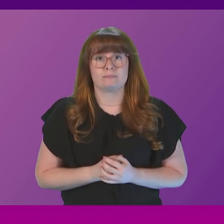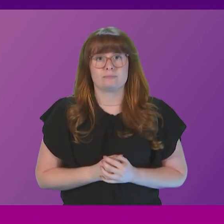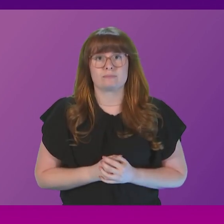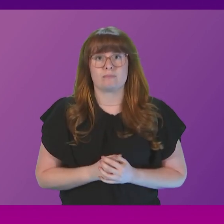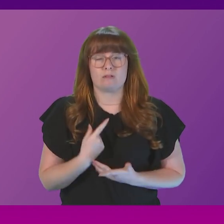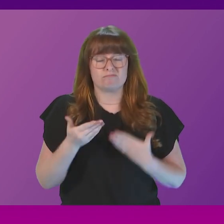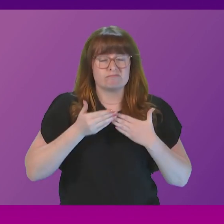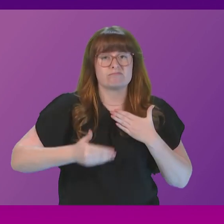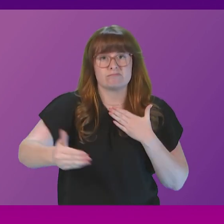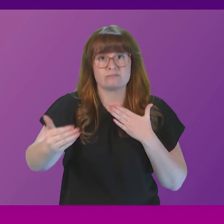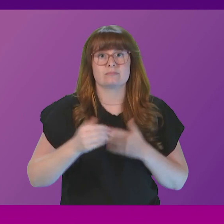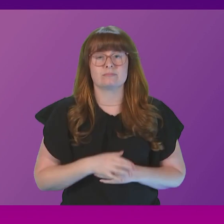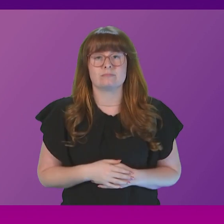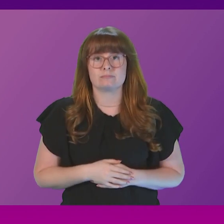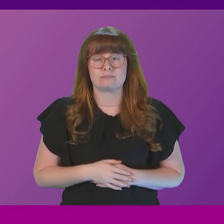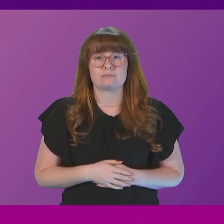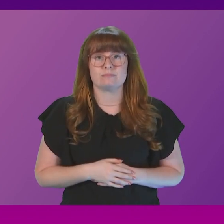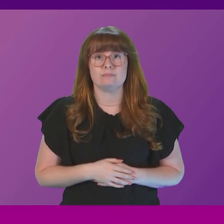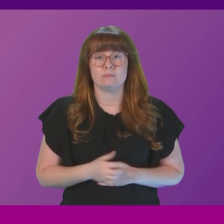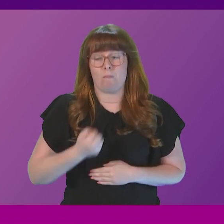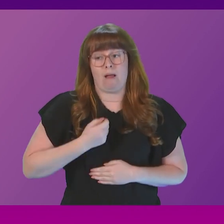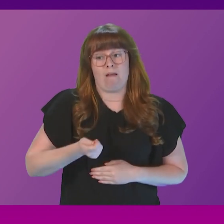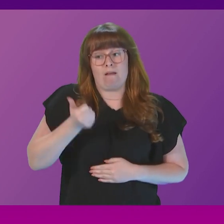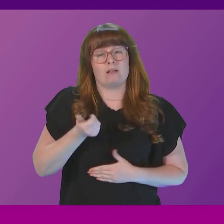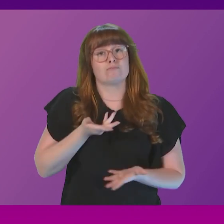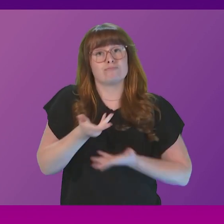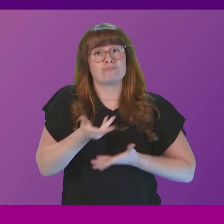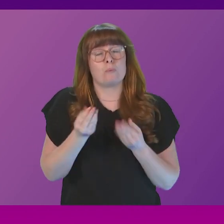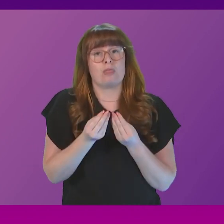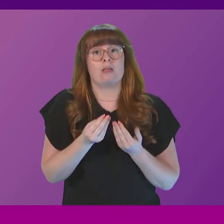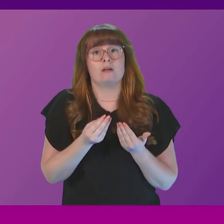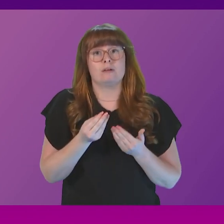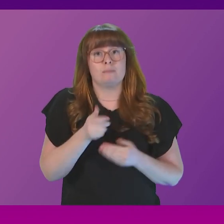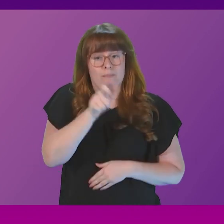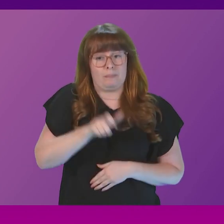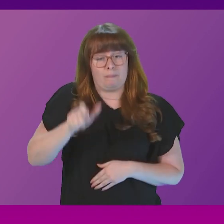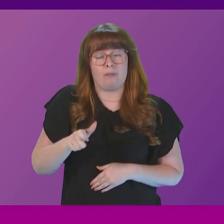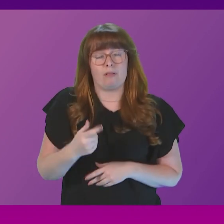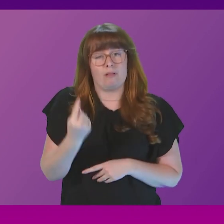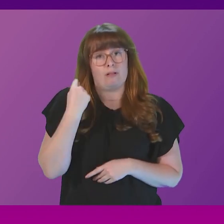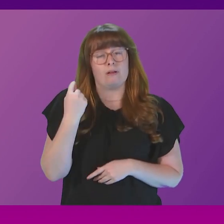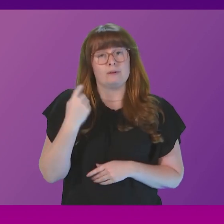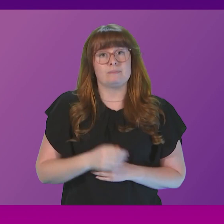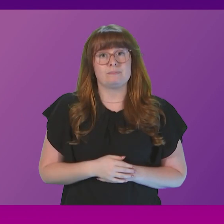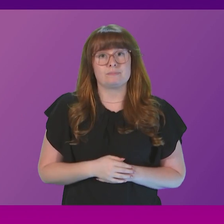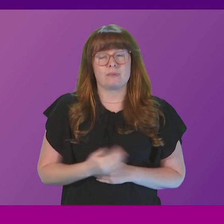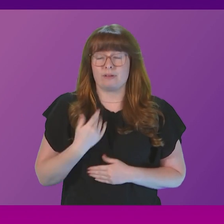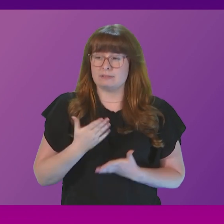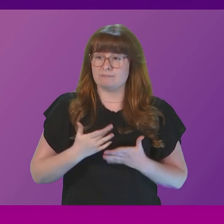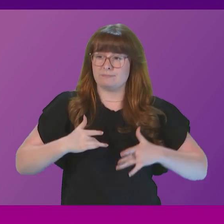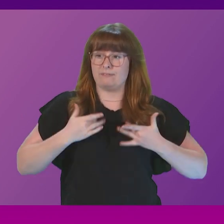so forth. And I have to say, if my kind of early engagement with ambassadors and others is anything to go by, I have to say the